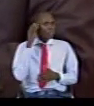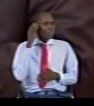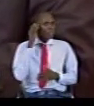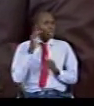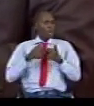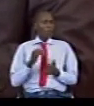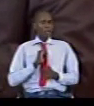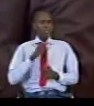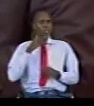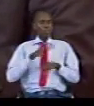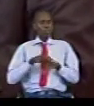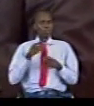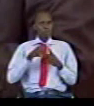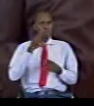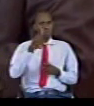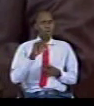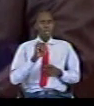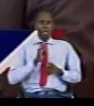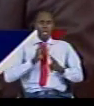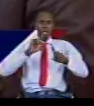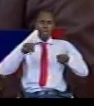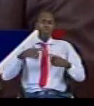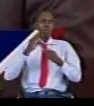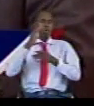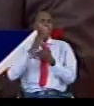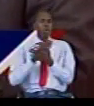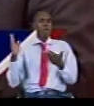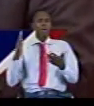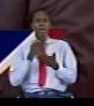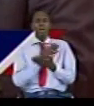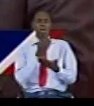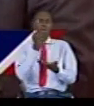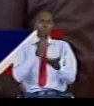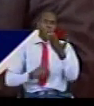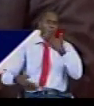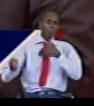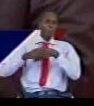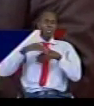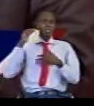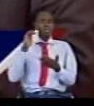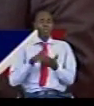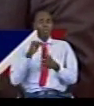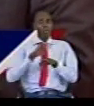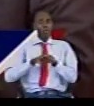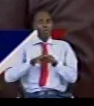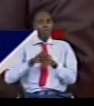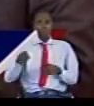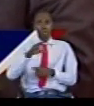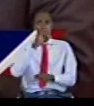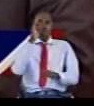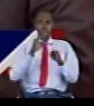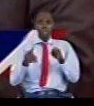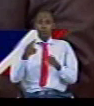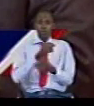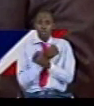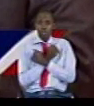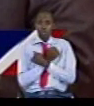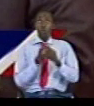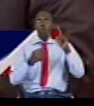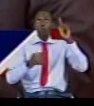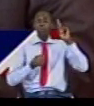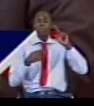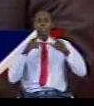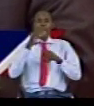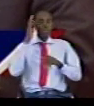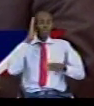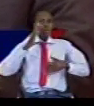you, I go away and come again unto you. If ye love me, ye would rejoice, because